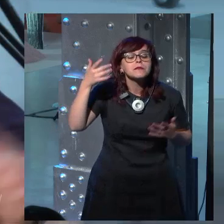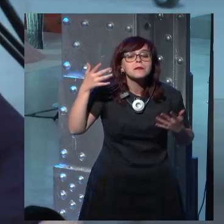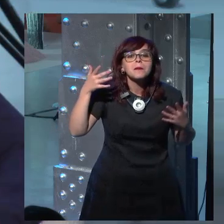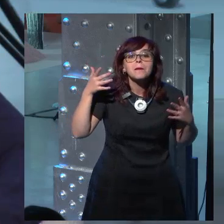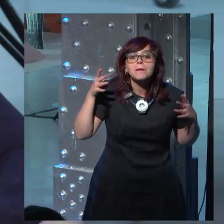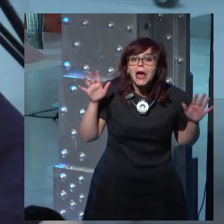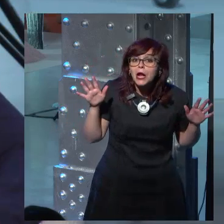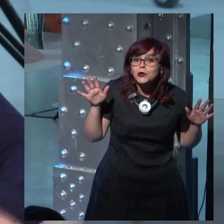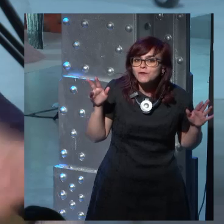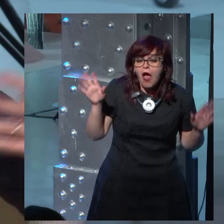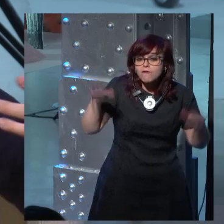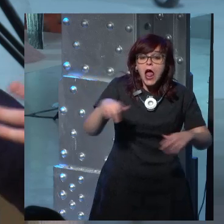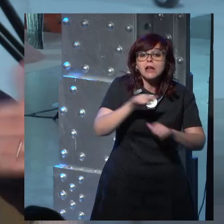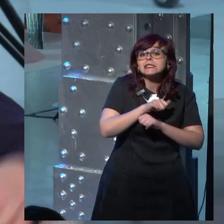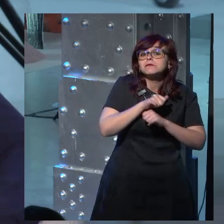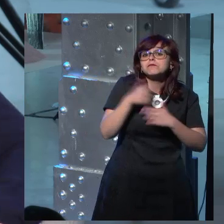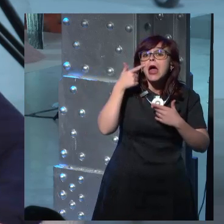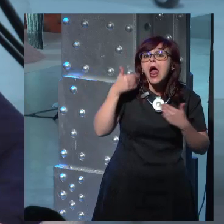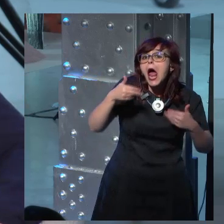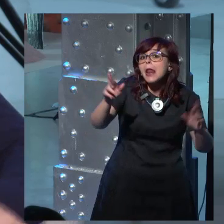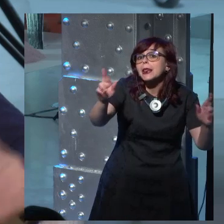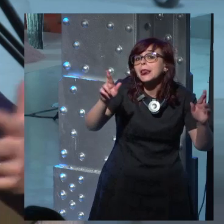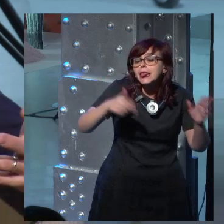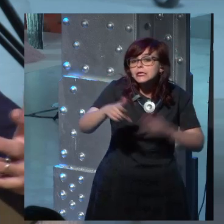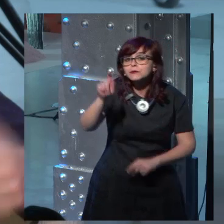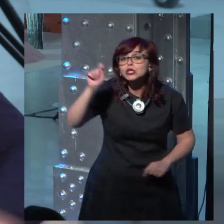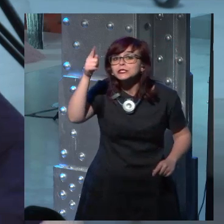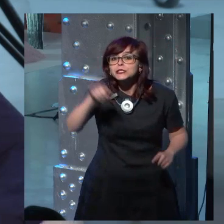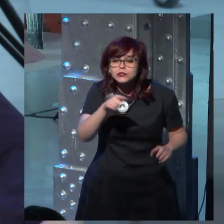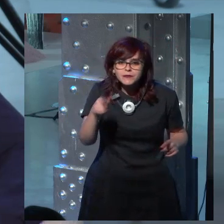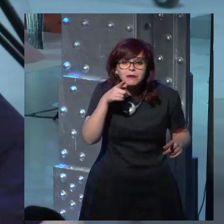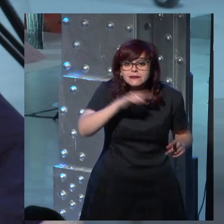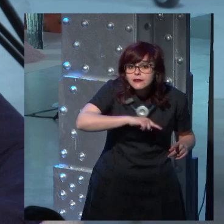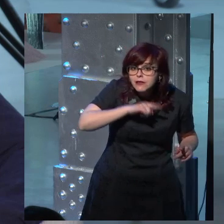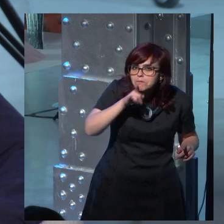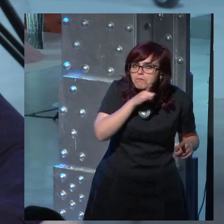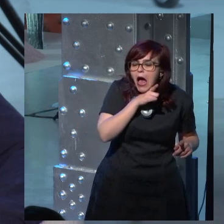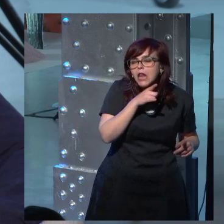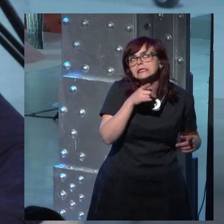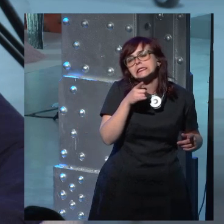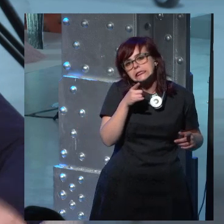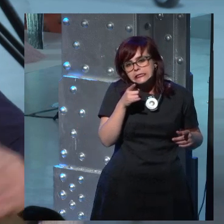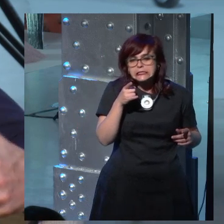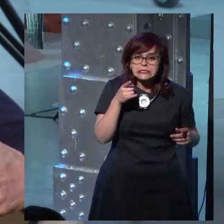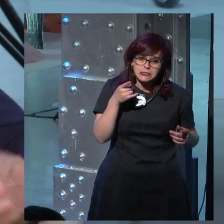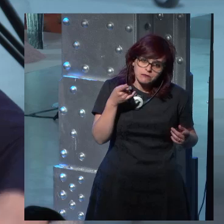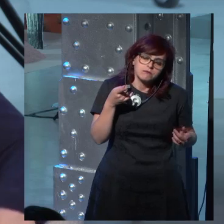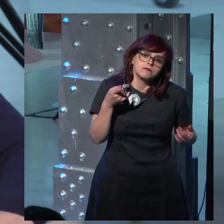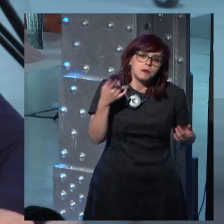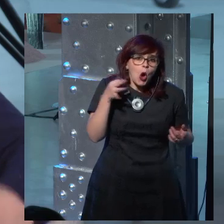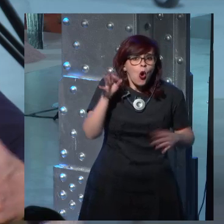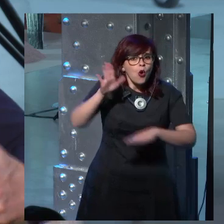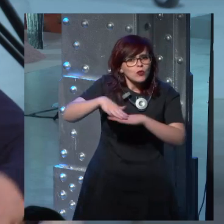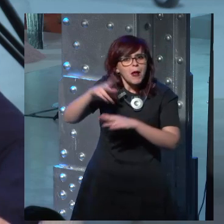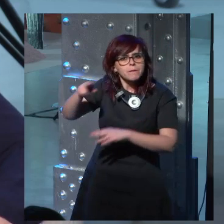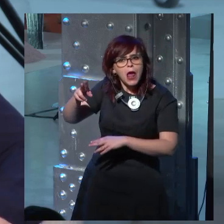think he feels bad for his brother. Yeah, and he feels maybe he is a part of his brother's problem, so he wants to